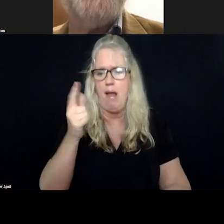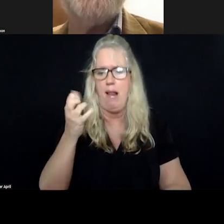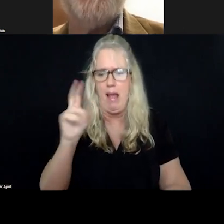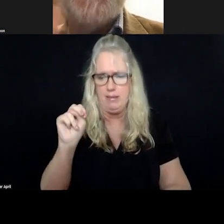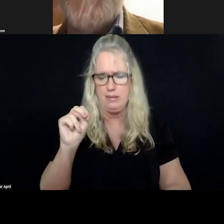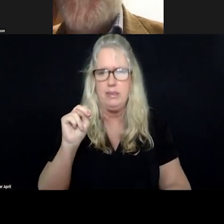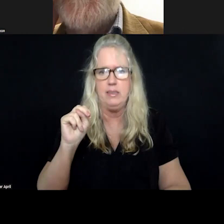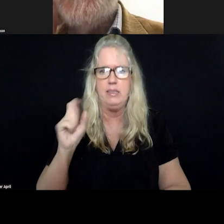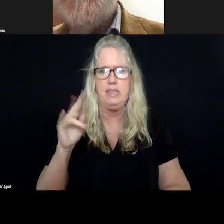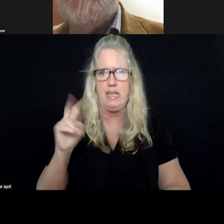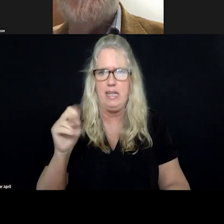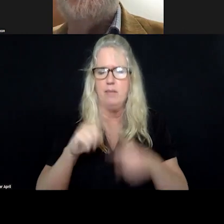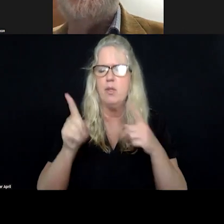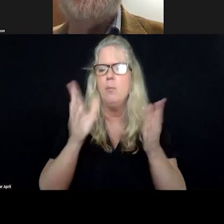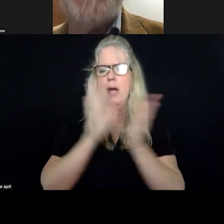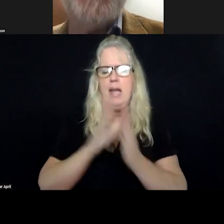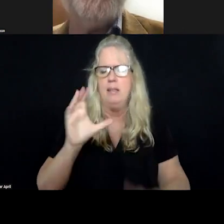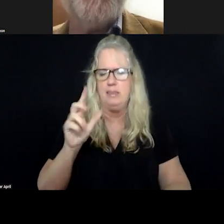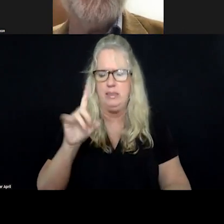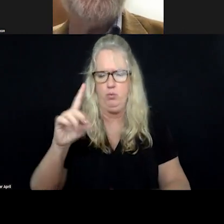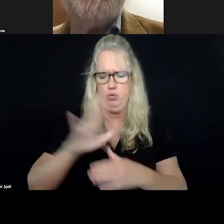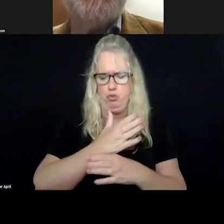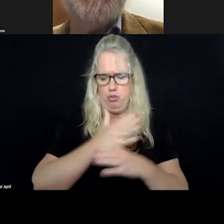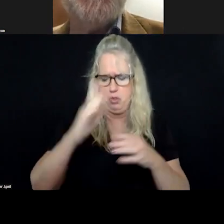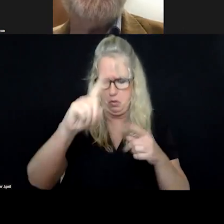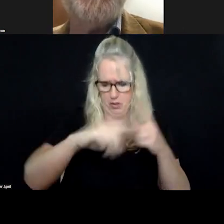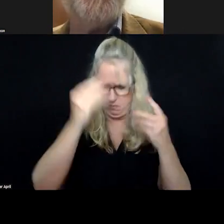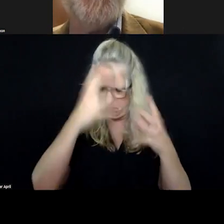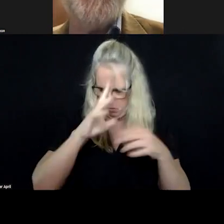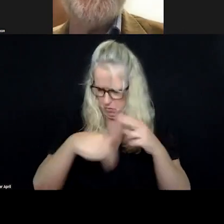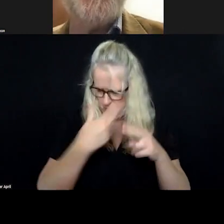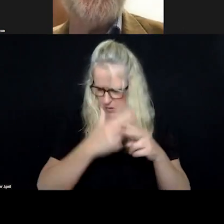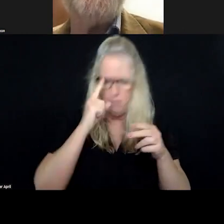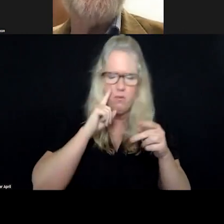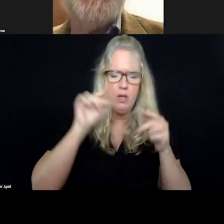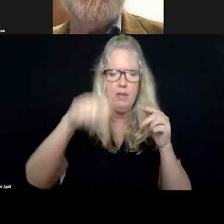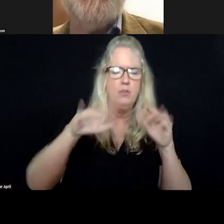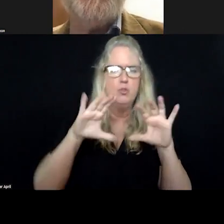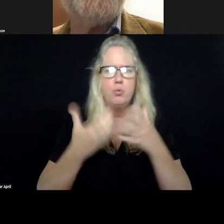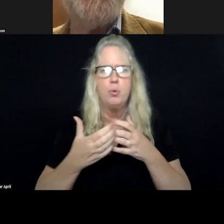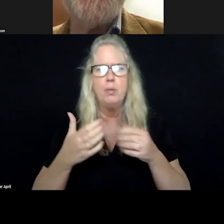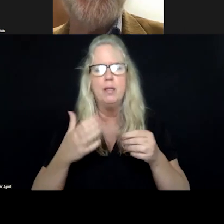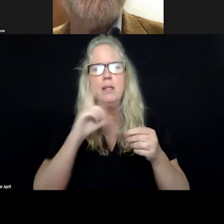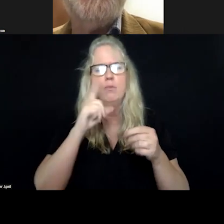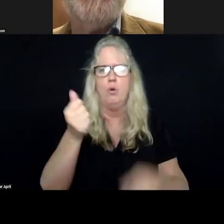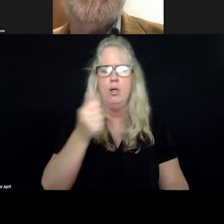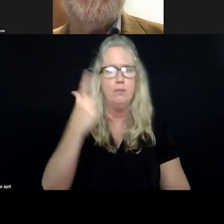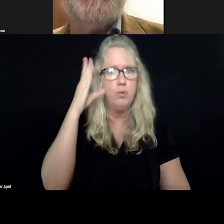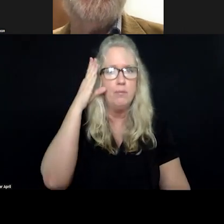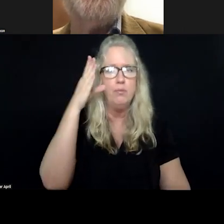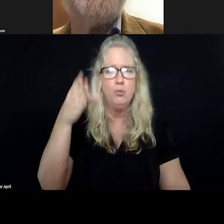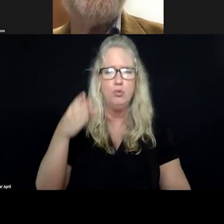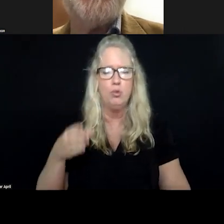share about the preliminary data for this group on a future